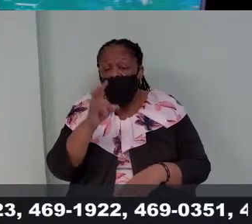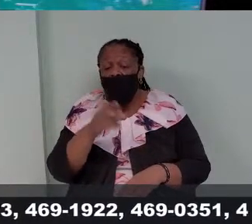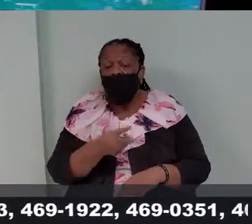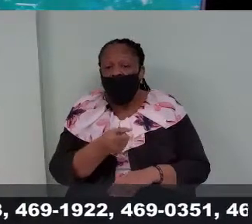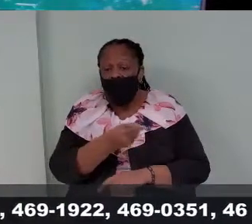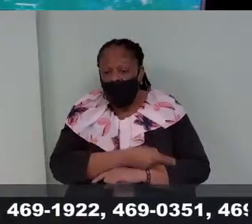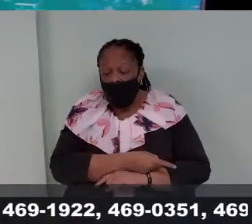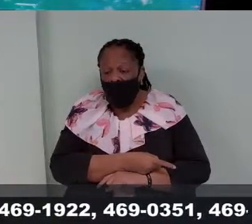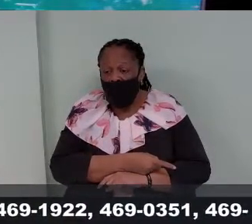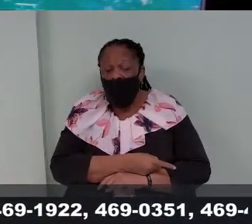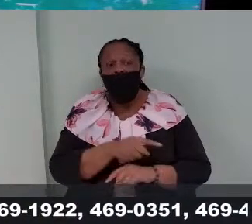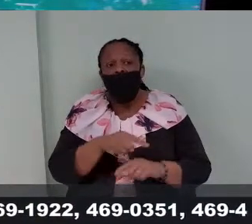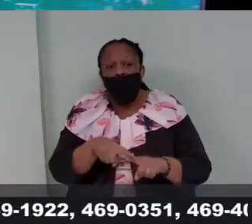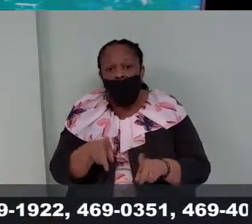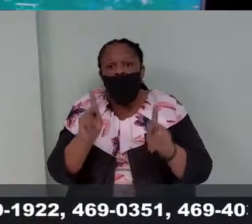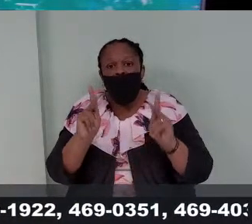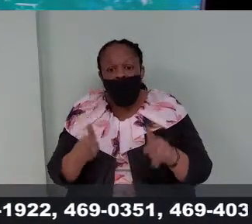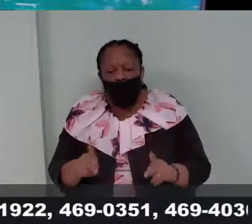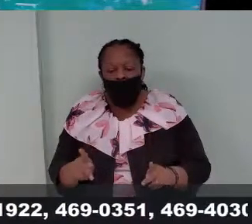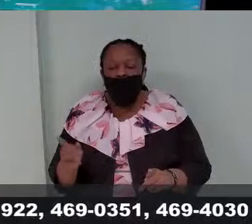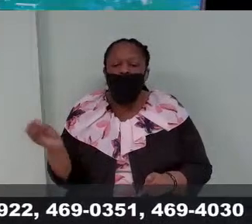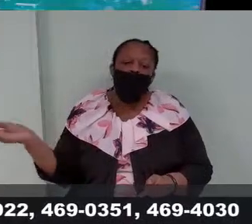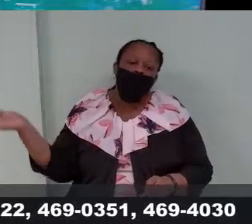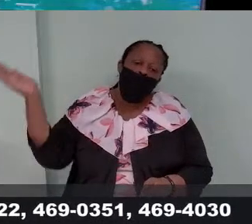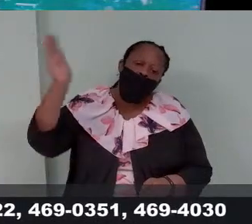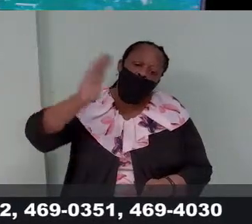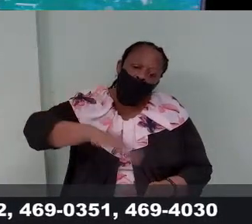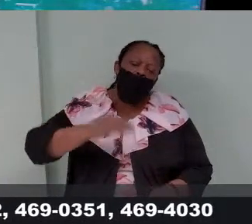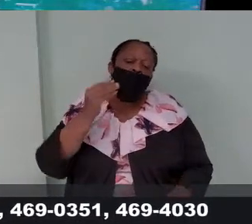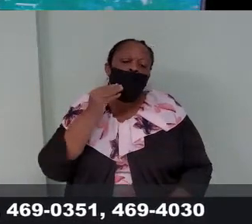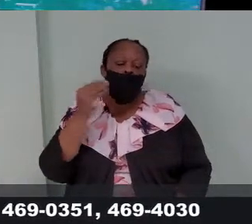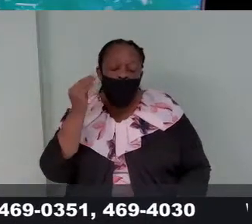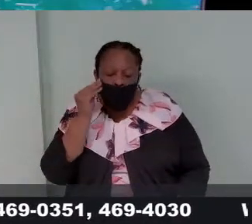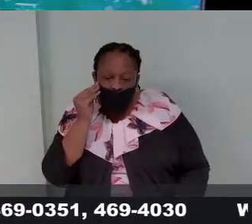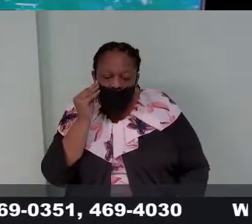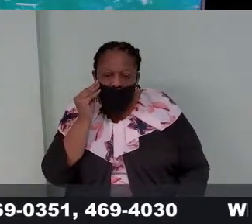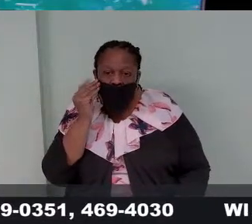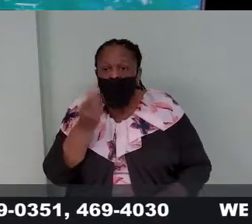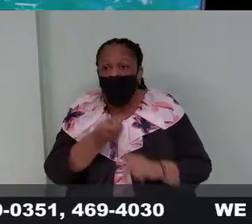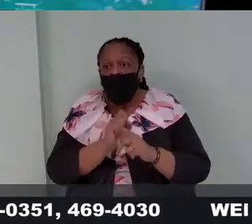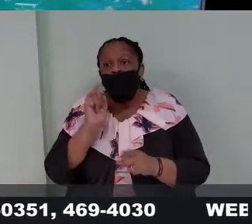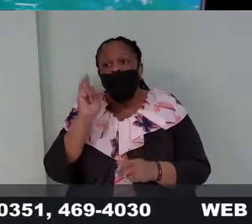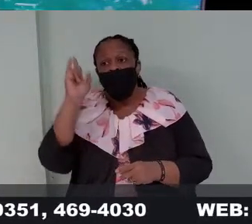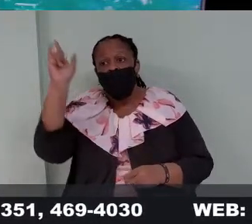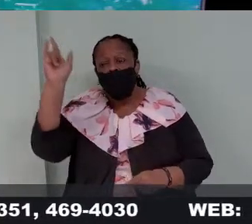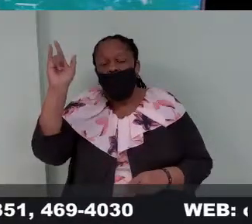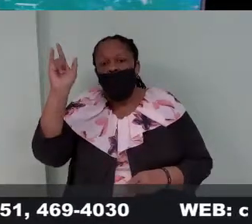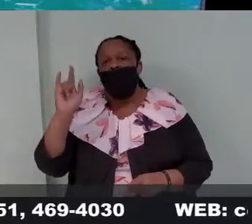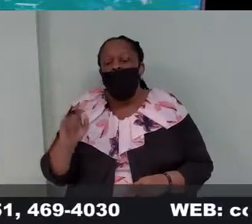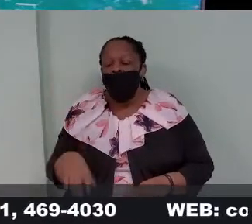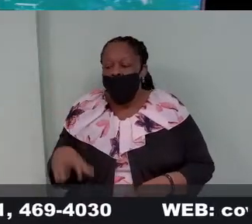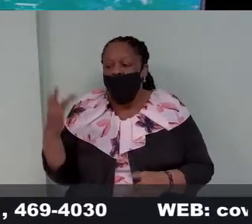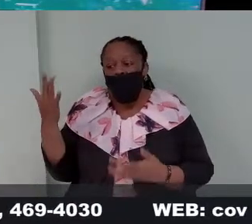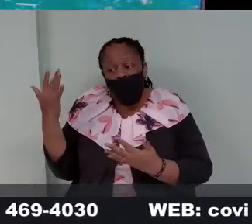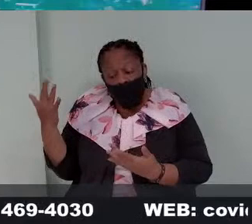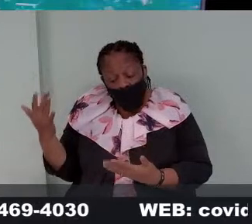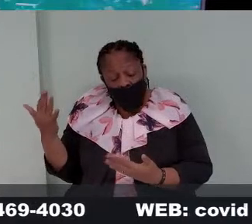the necessary space that we need to in order for us to manage. What we are asking our citizens and residents is to bear with